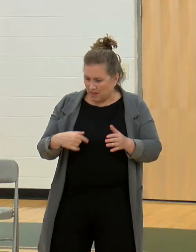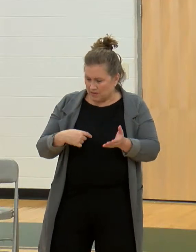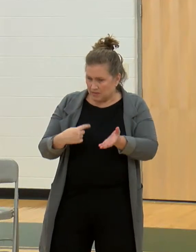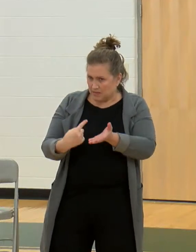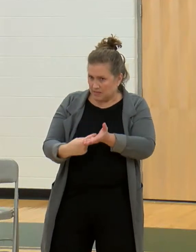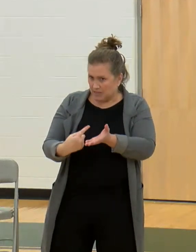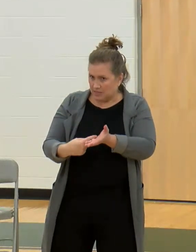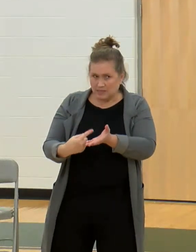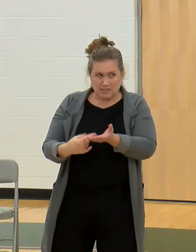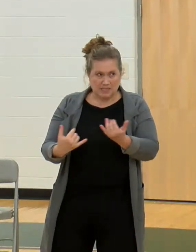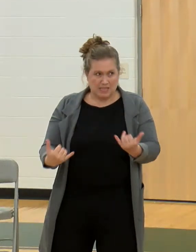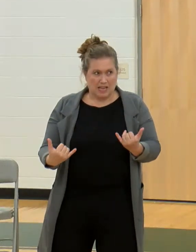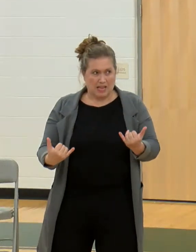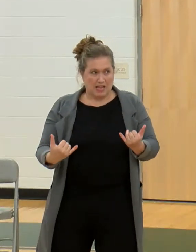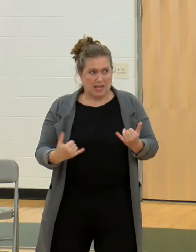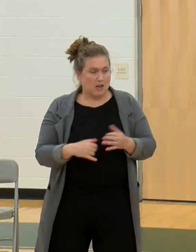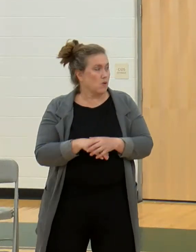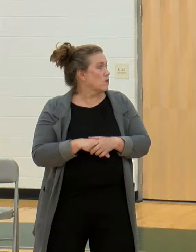yeah.